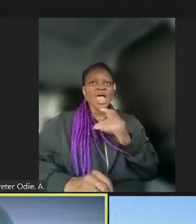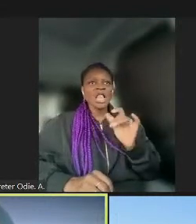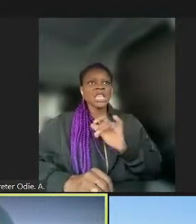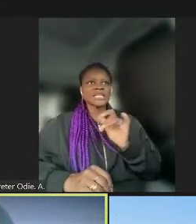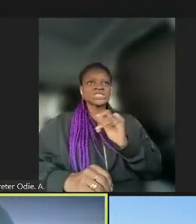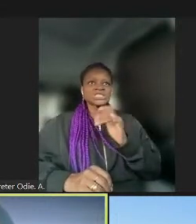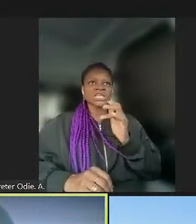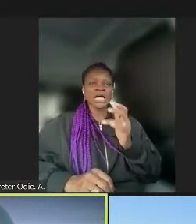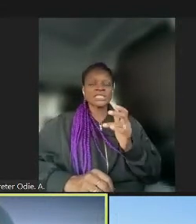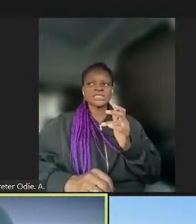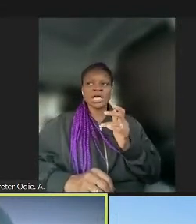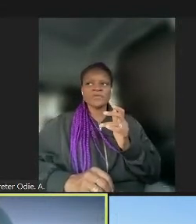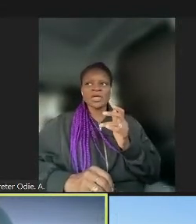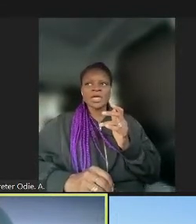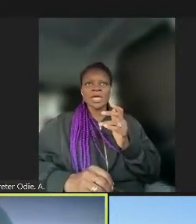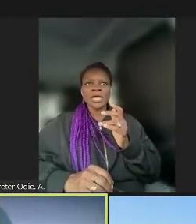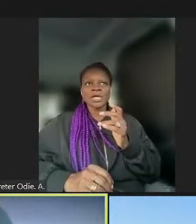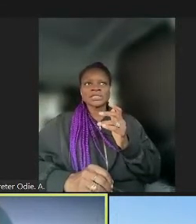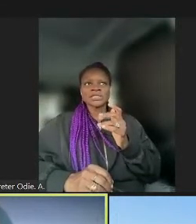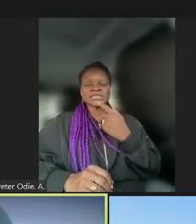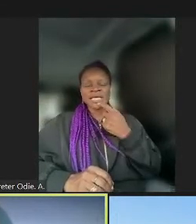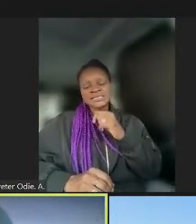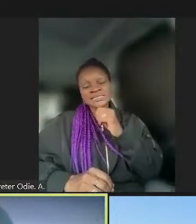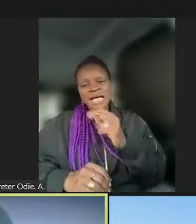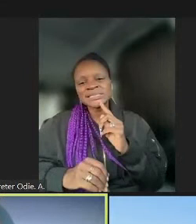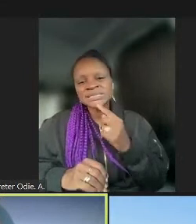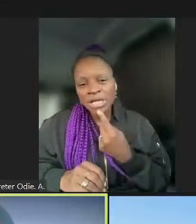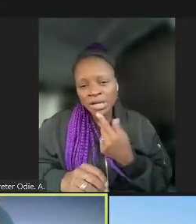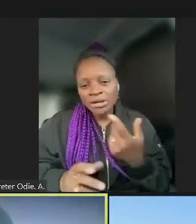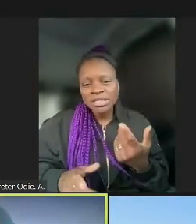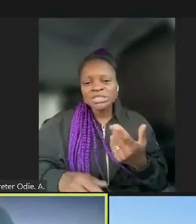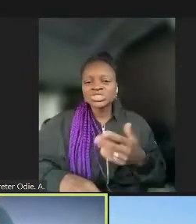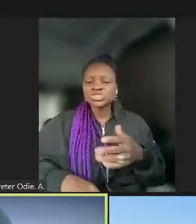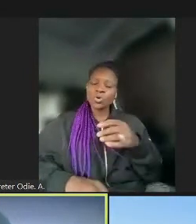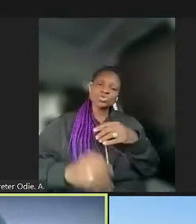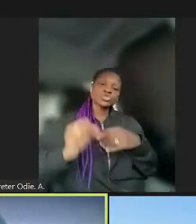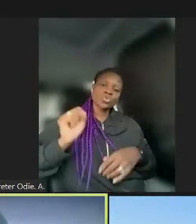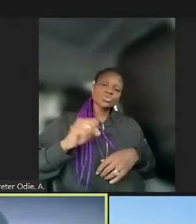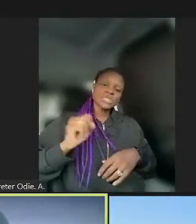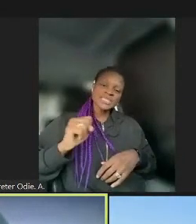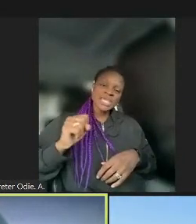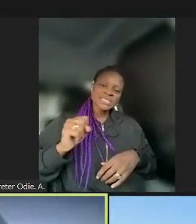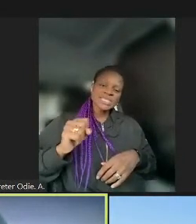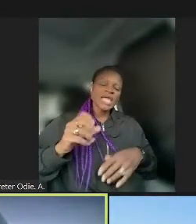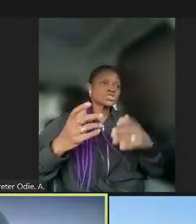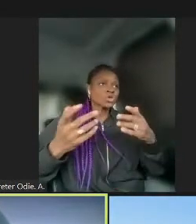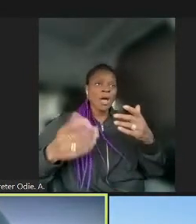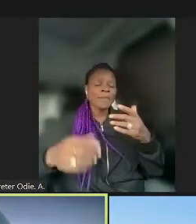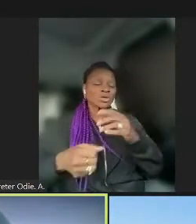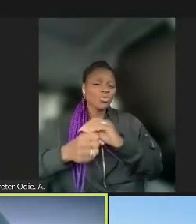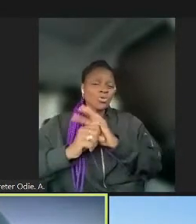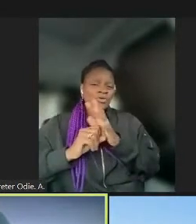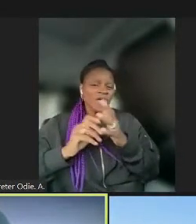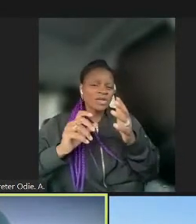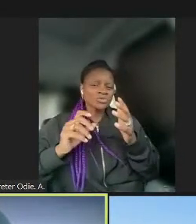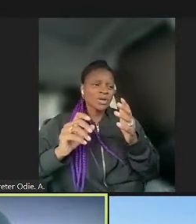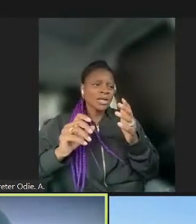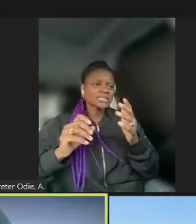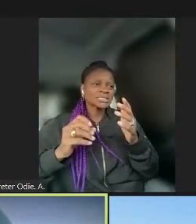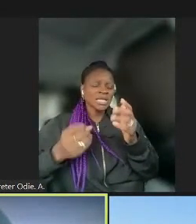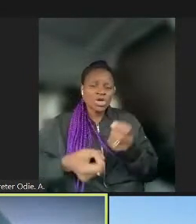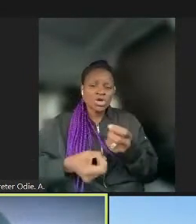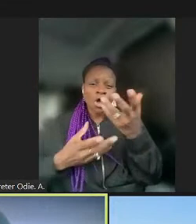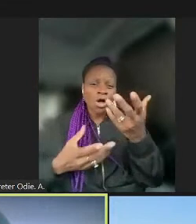the coronaviruses are often the cause of even a common cold. But